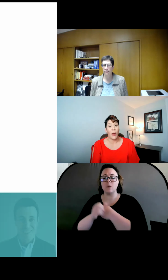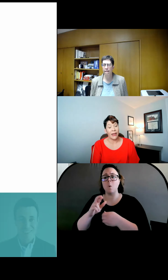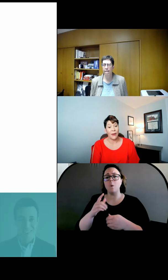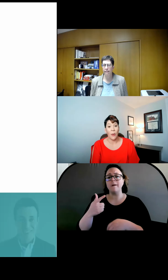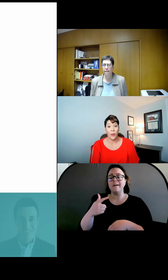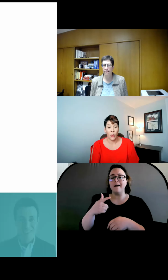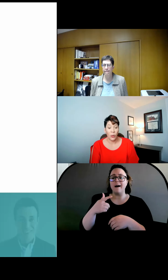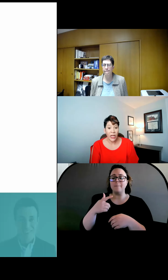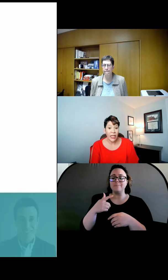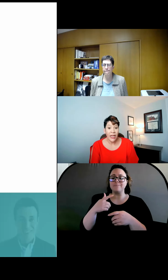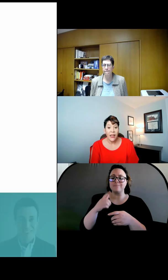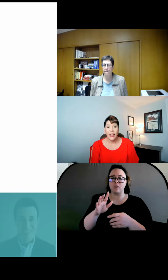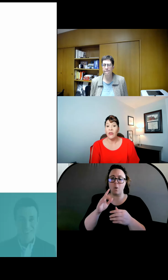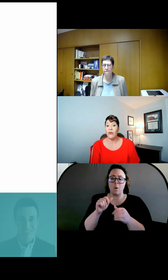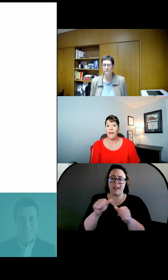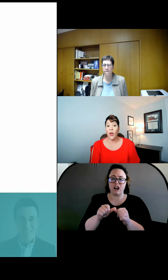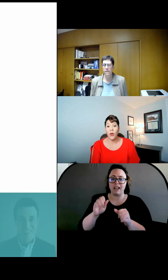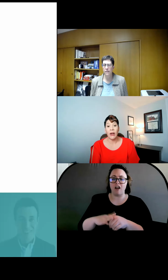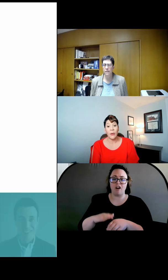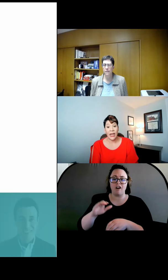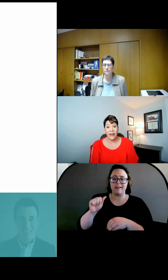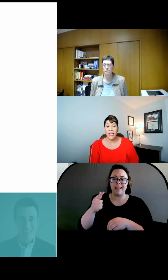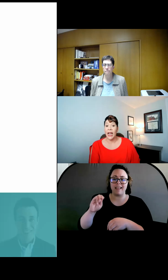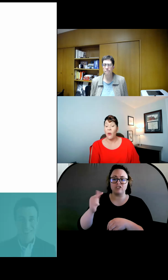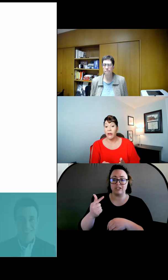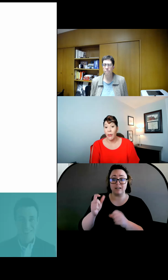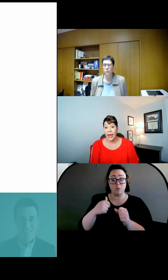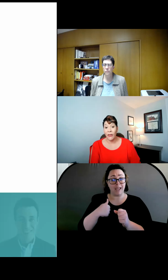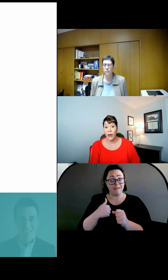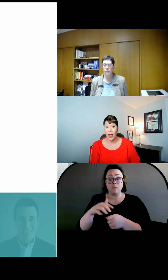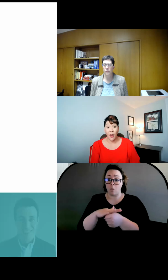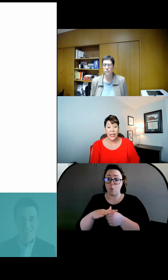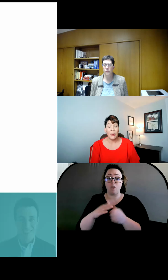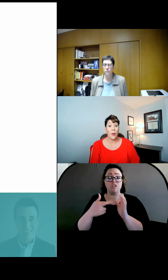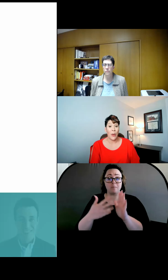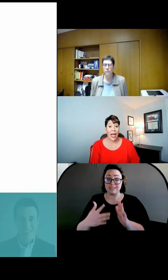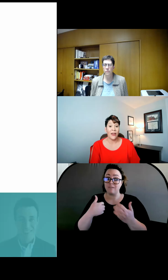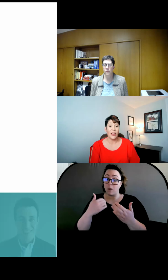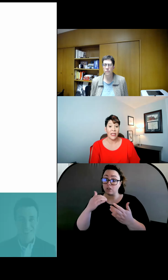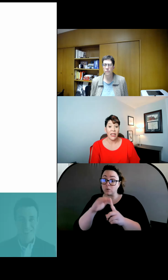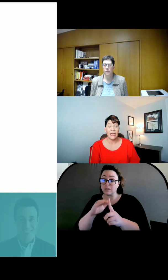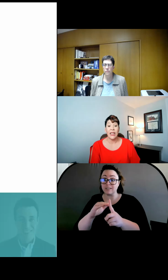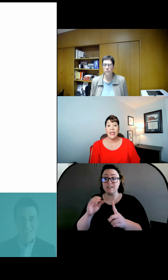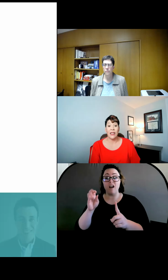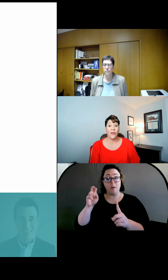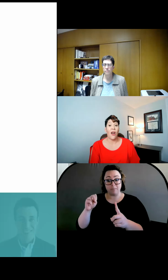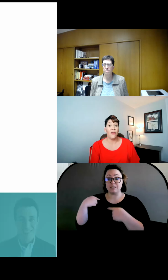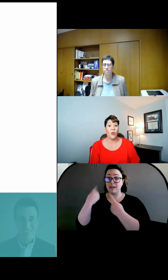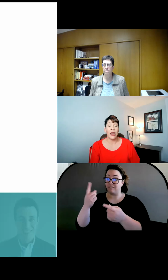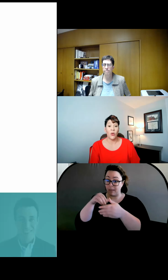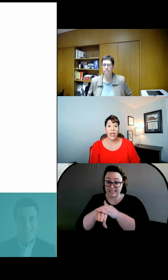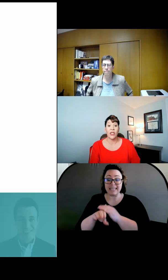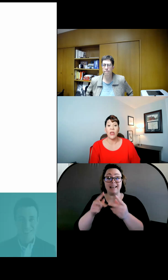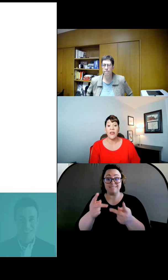you'll be routed to them appropriately. You do have local representatives, and I want to remind everyone, Ombudsman have been back in facilities since fall